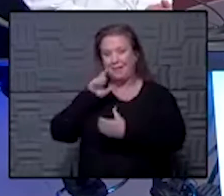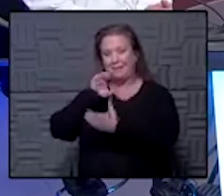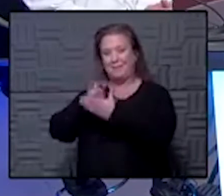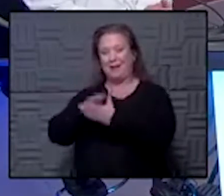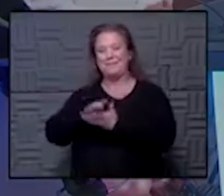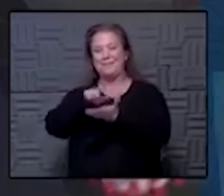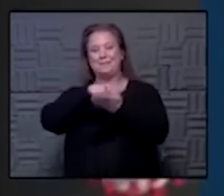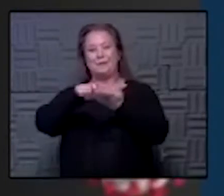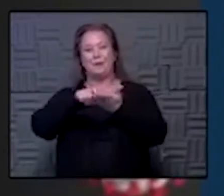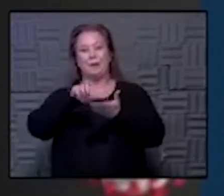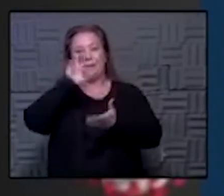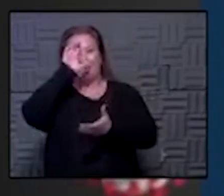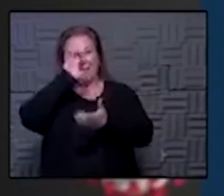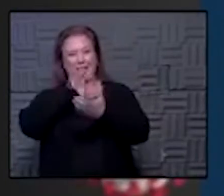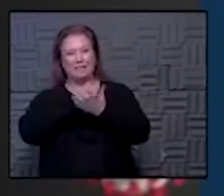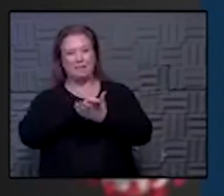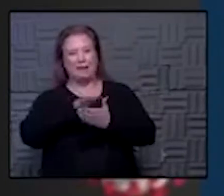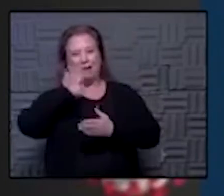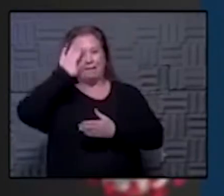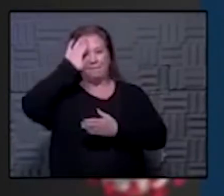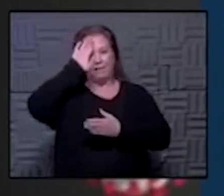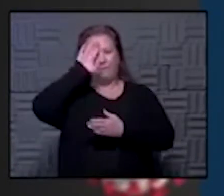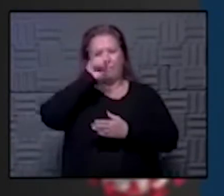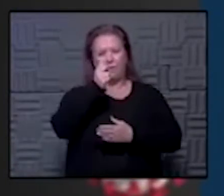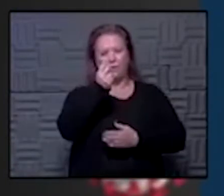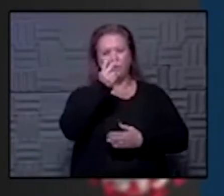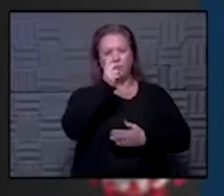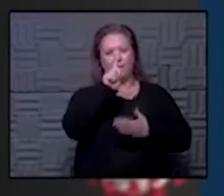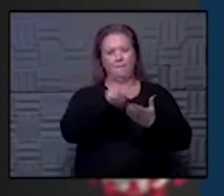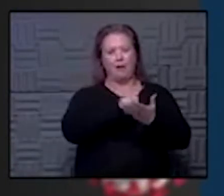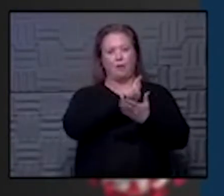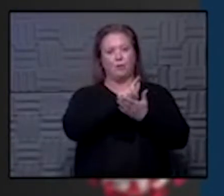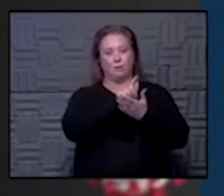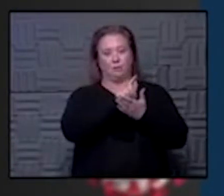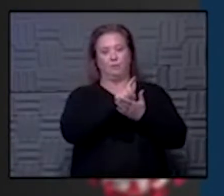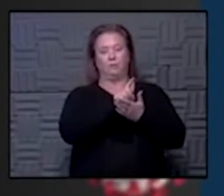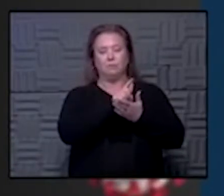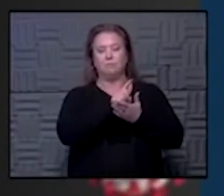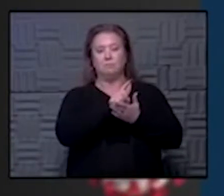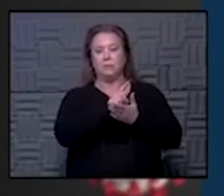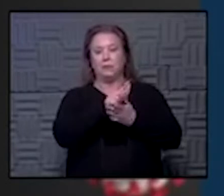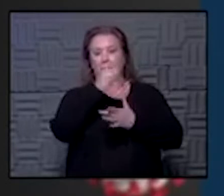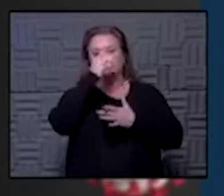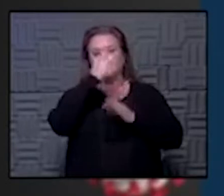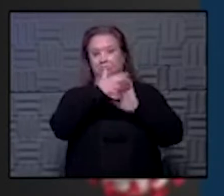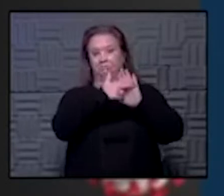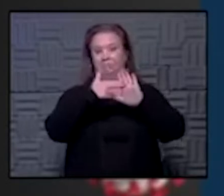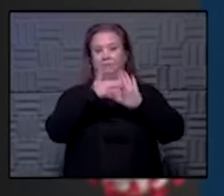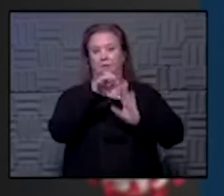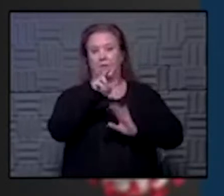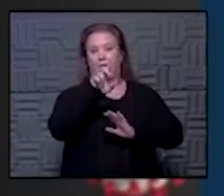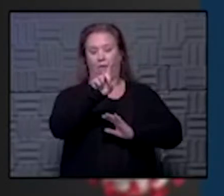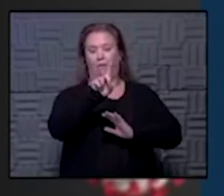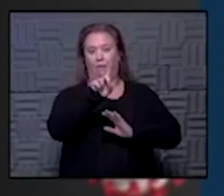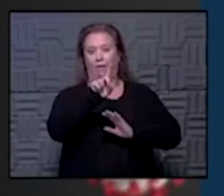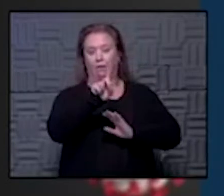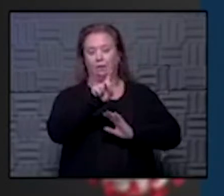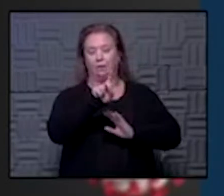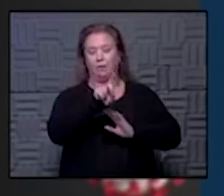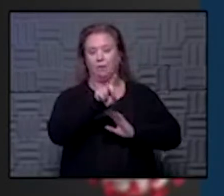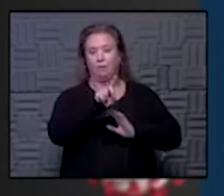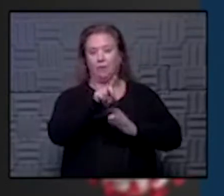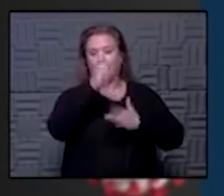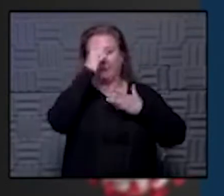my husband ran a fever for only 12 hours with his COVID-19 diagnosis. Could he get pneumonia or some